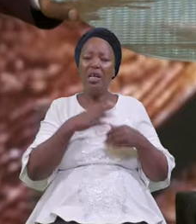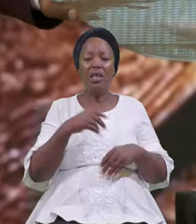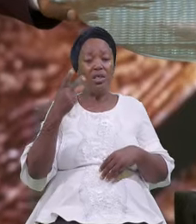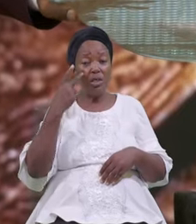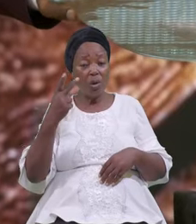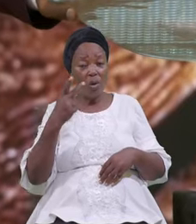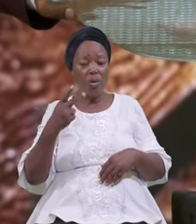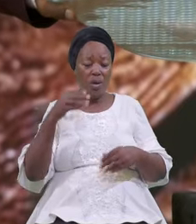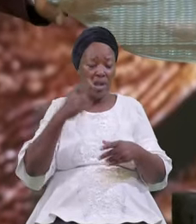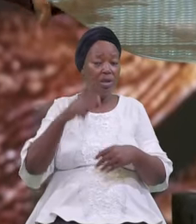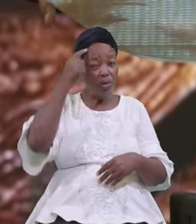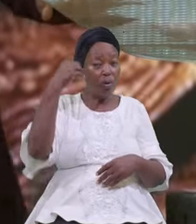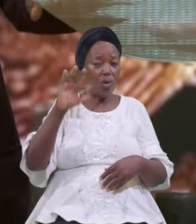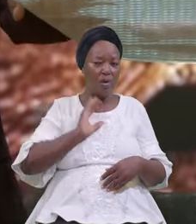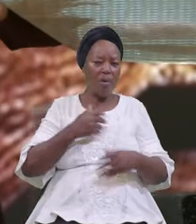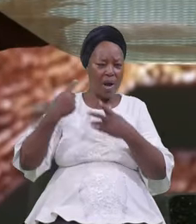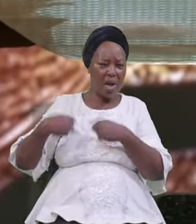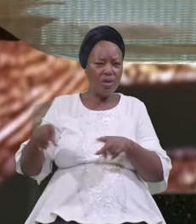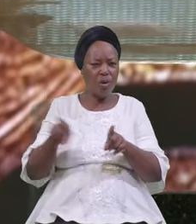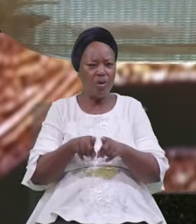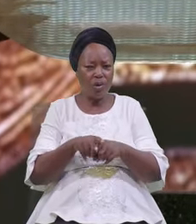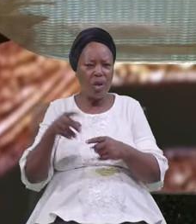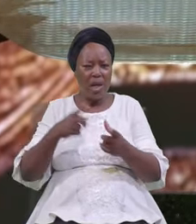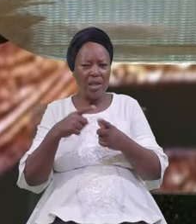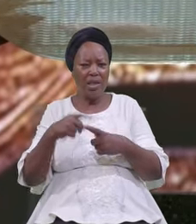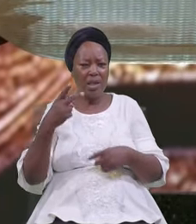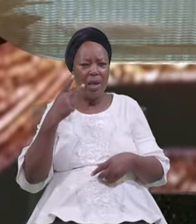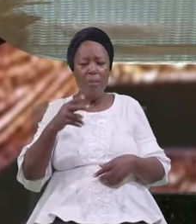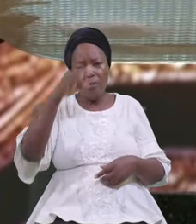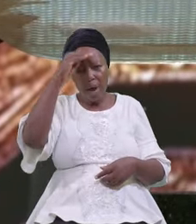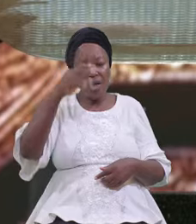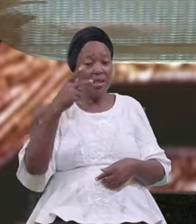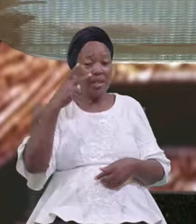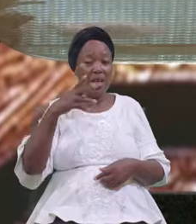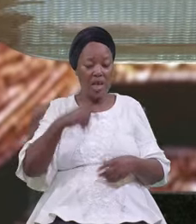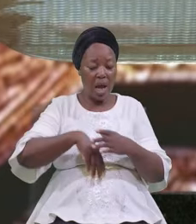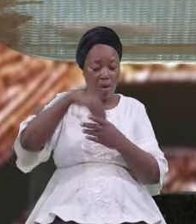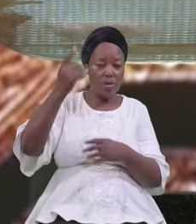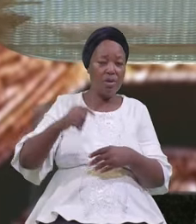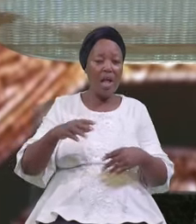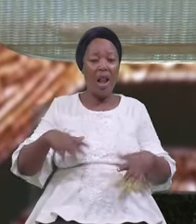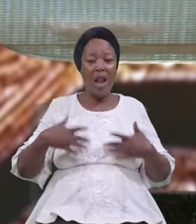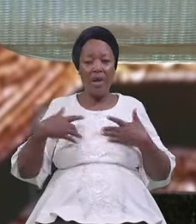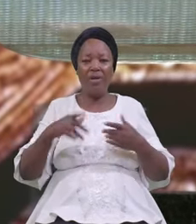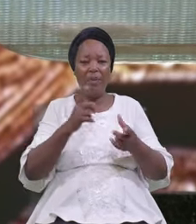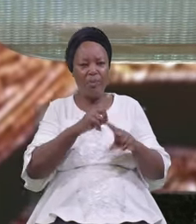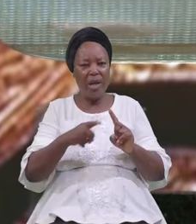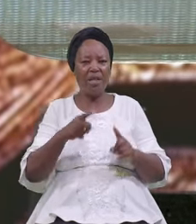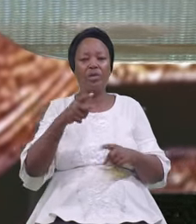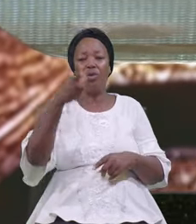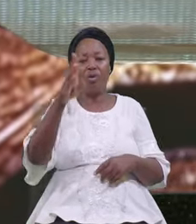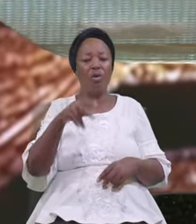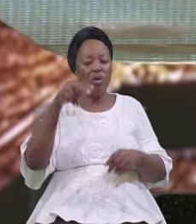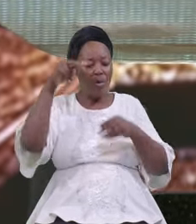sees the thoughts of our heart. And he says, man looketh on the outward expression, but God looketh on the heart.